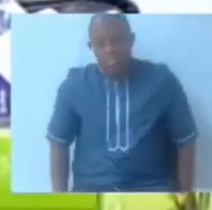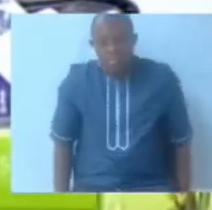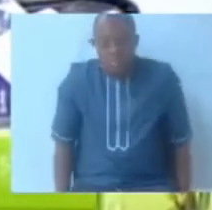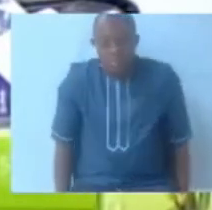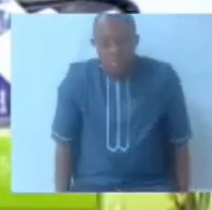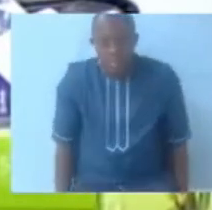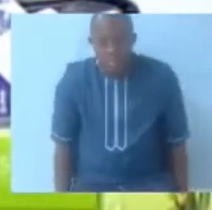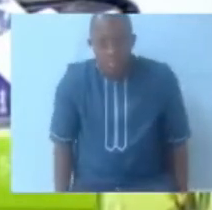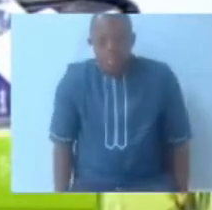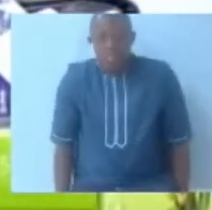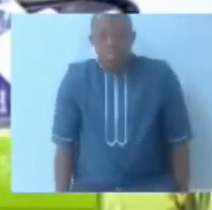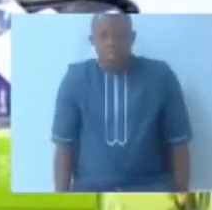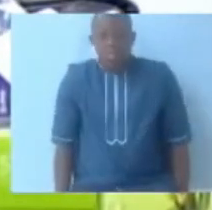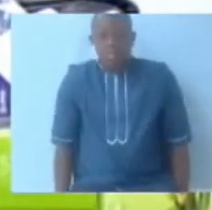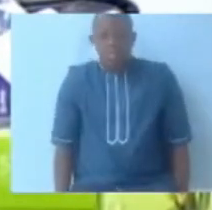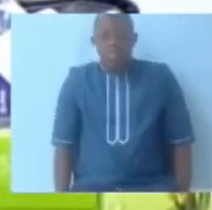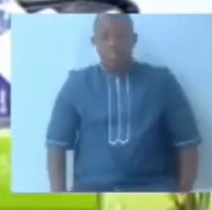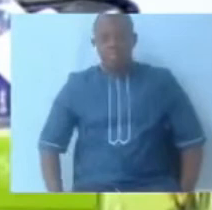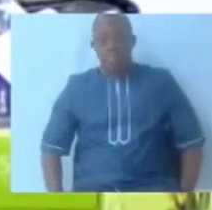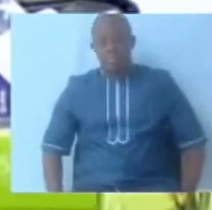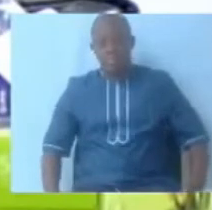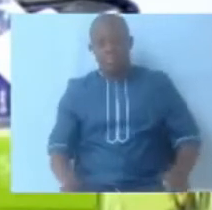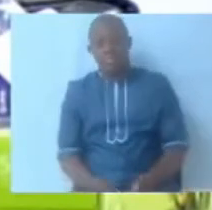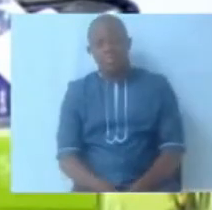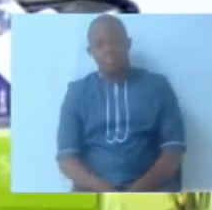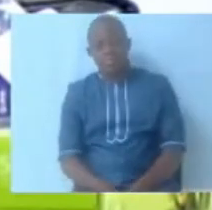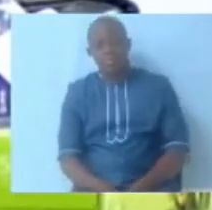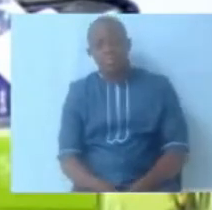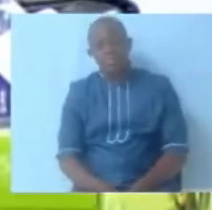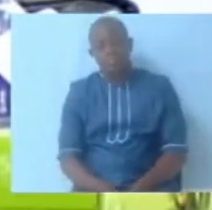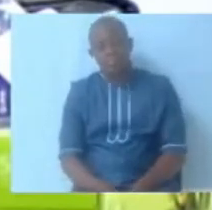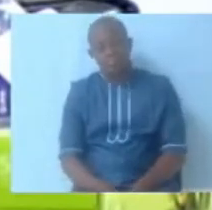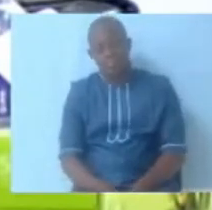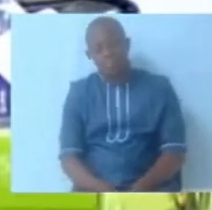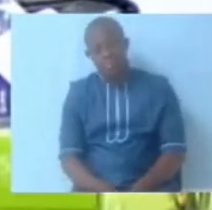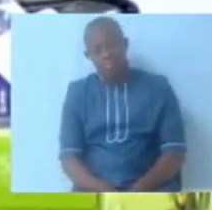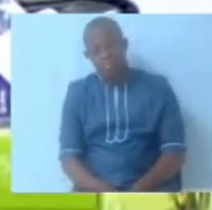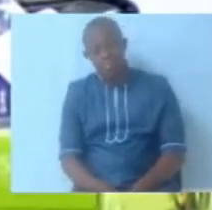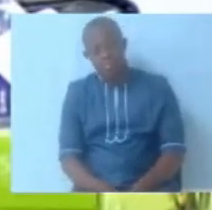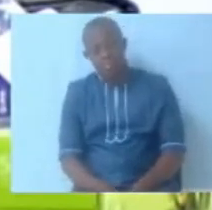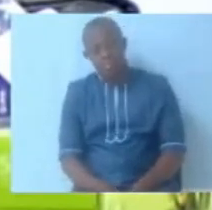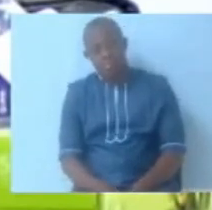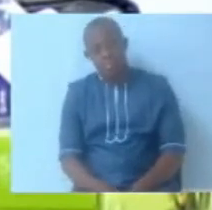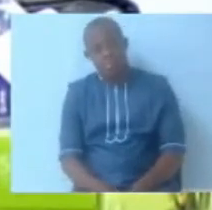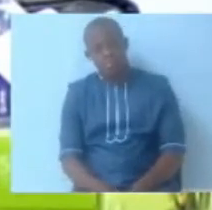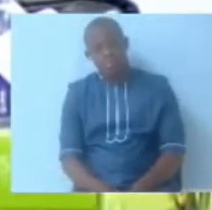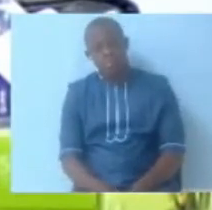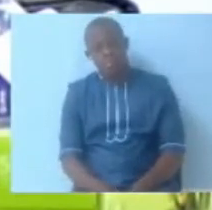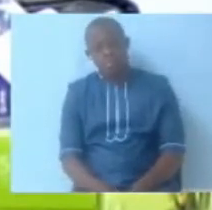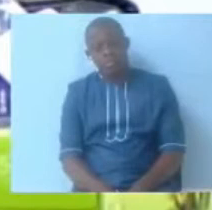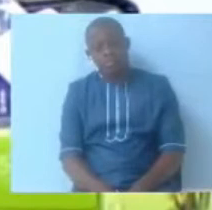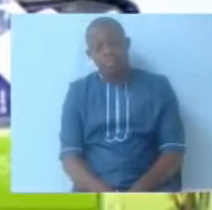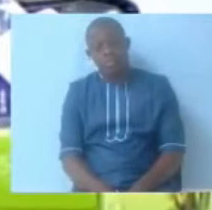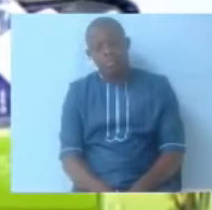na constitutional la. Barbitum kwal nata la nyaming. Amunda menube steering, menube mararo bundala. Wolna nata,